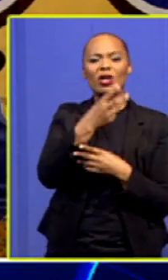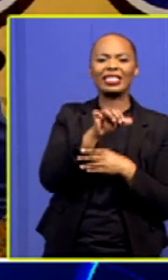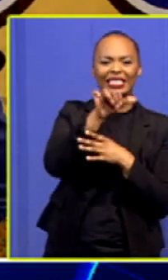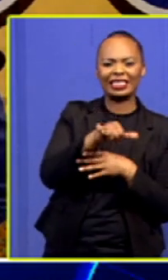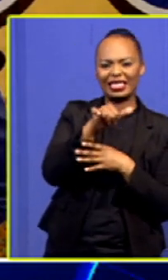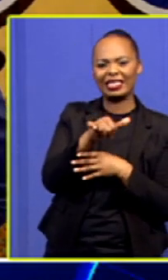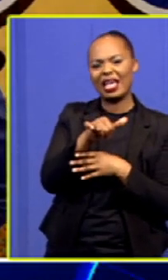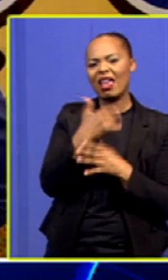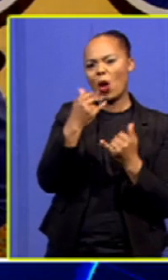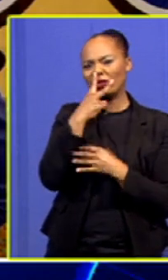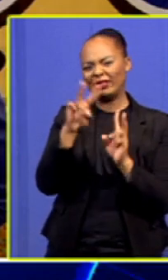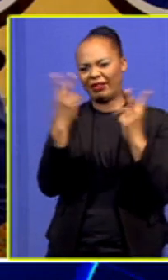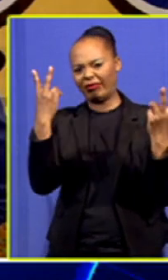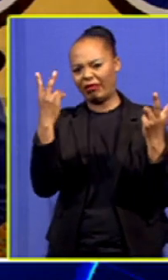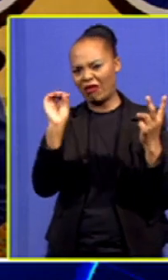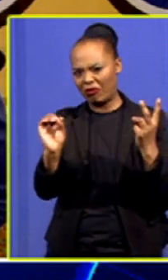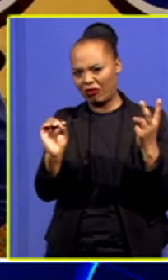matter.